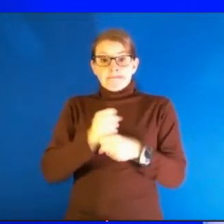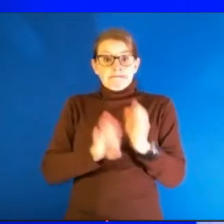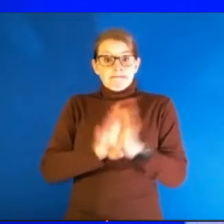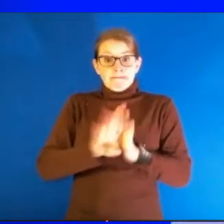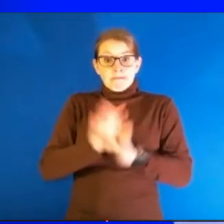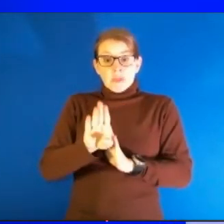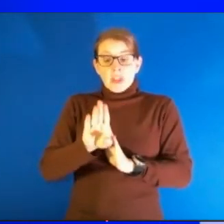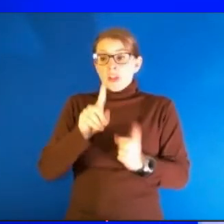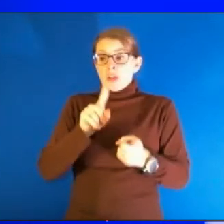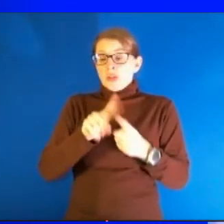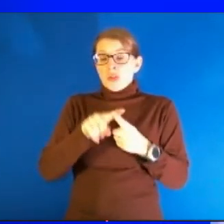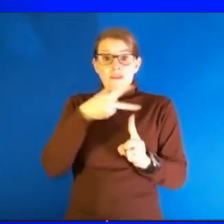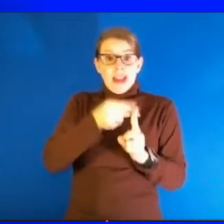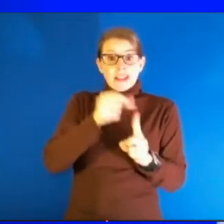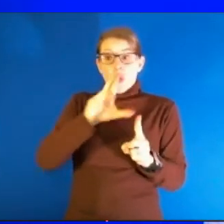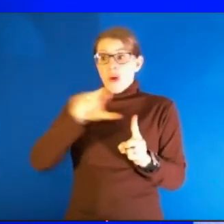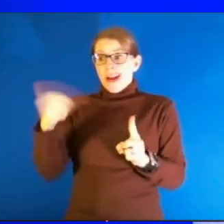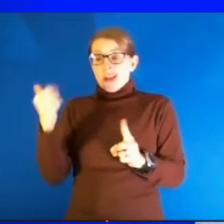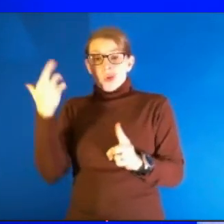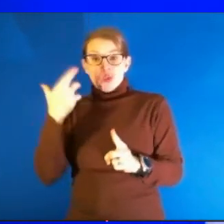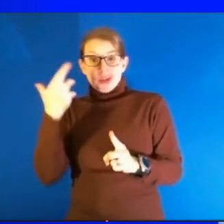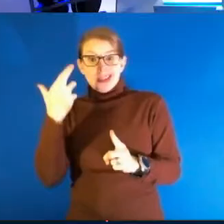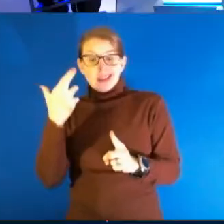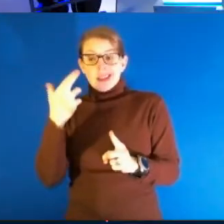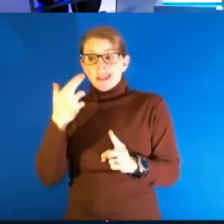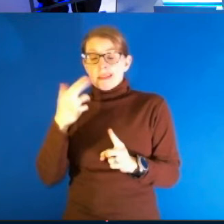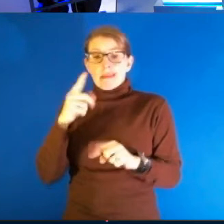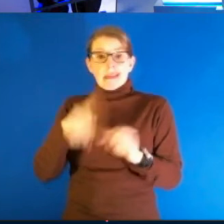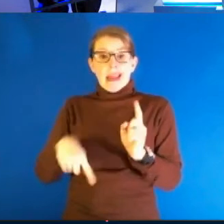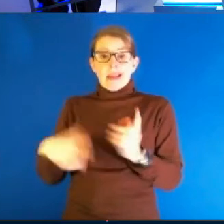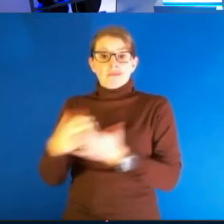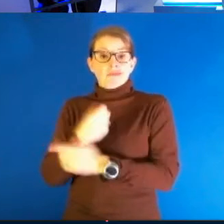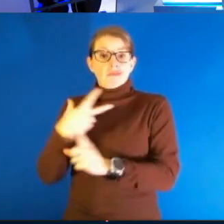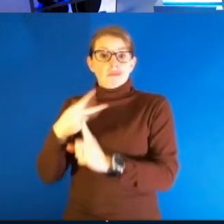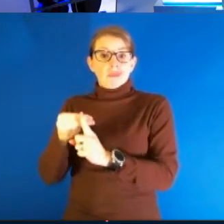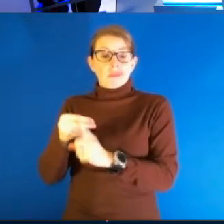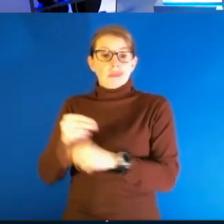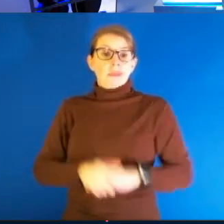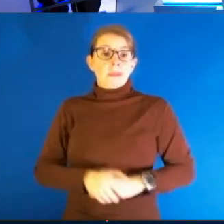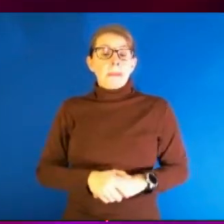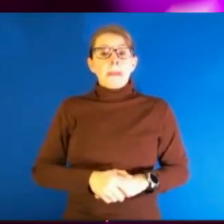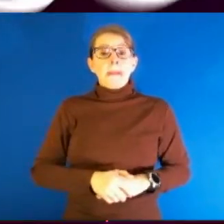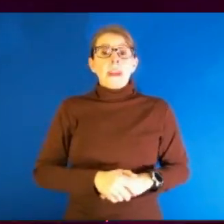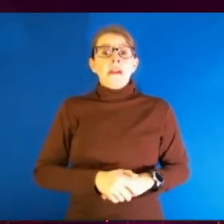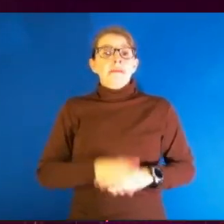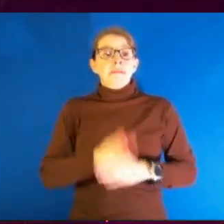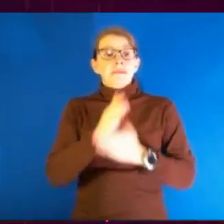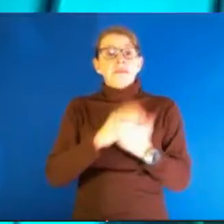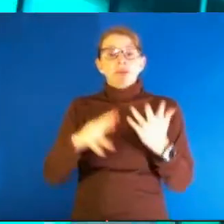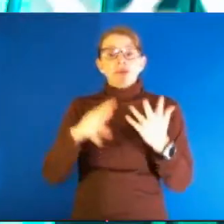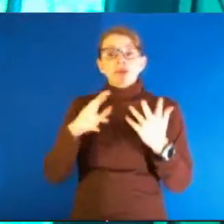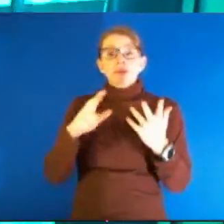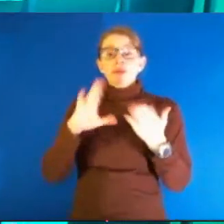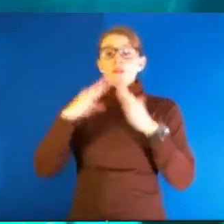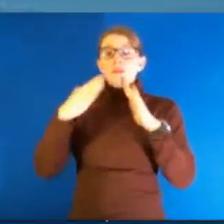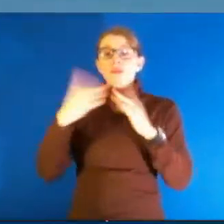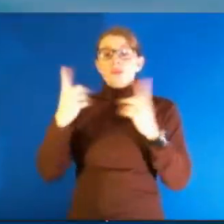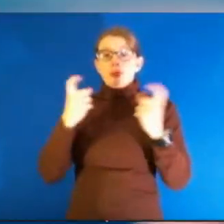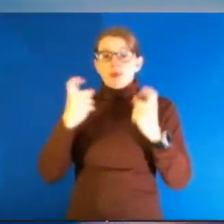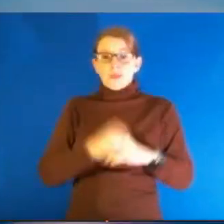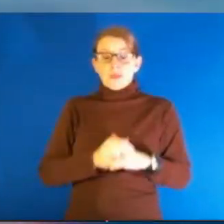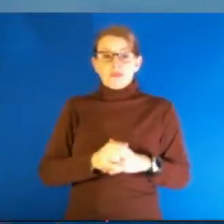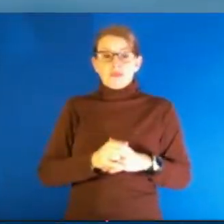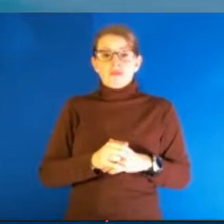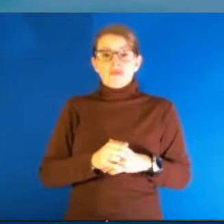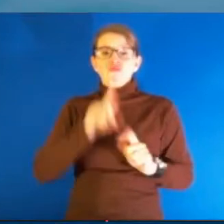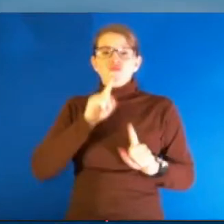or for another reason are unable to take the vaccine. I want to go ahead and get to some community questions. I've got a few more I'm going to weave in there, but I want to